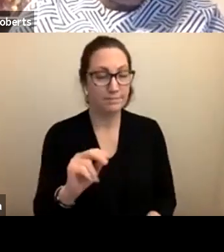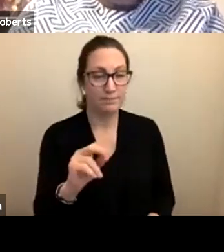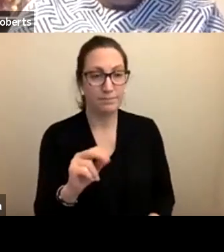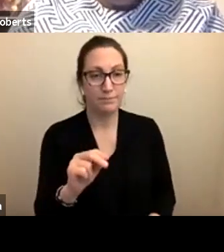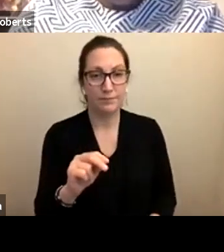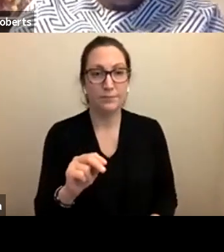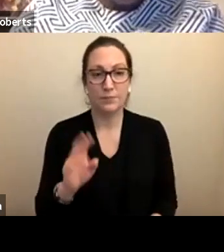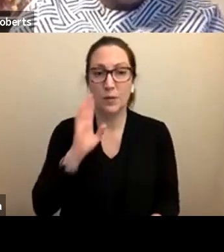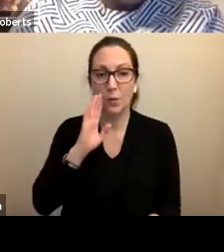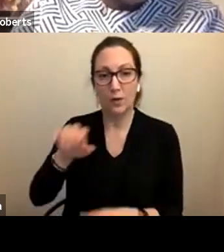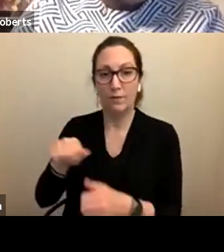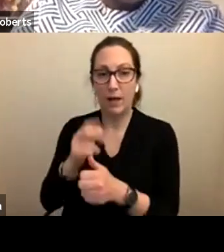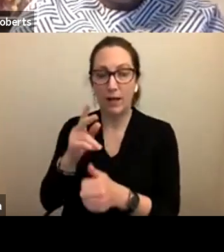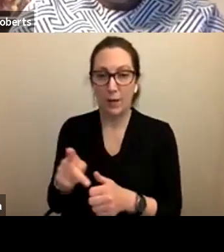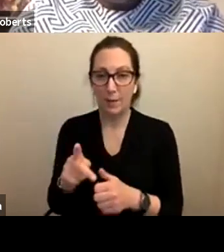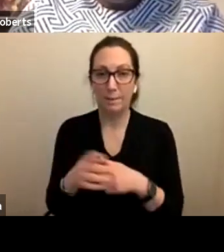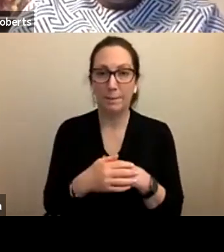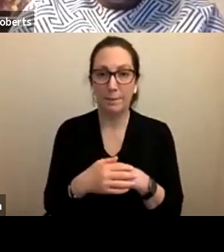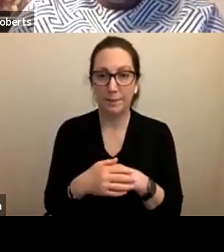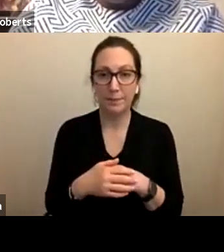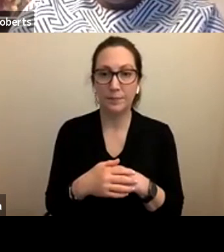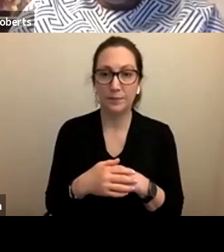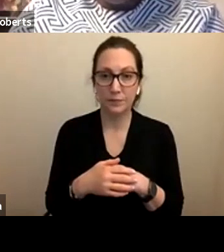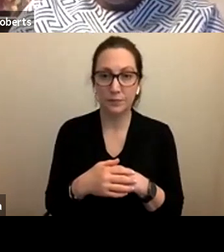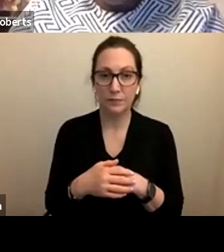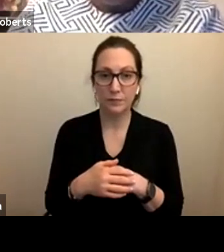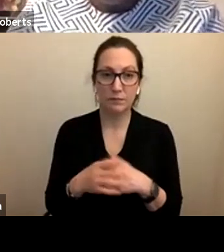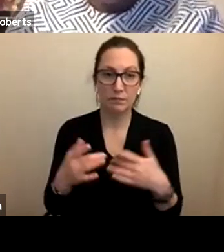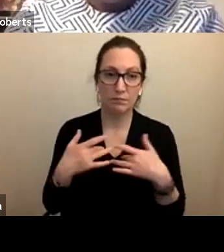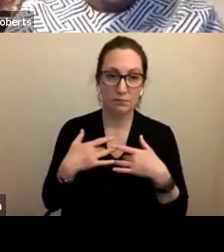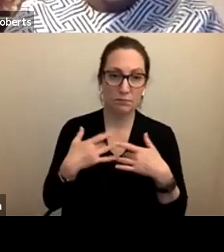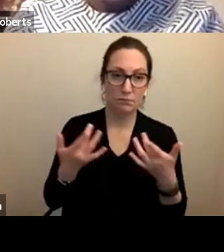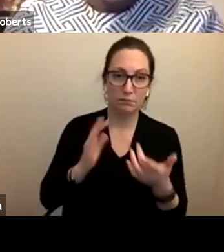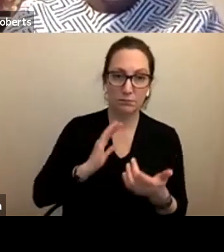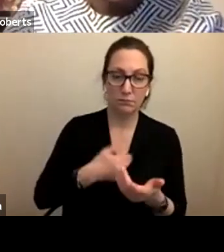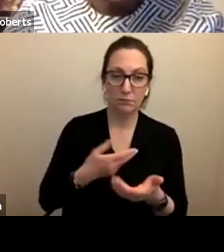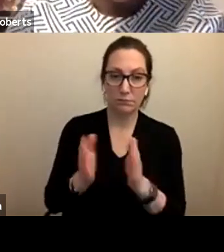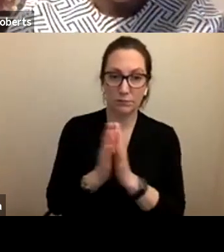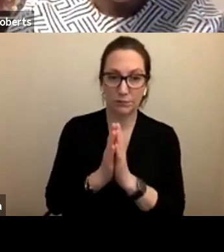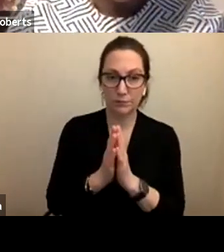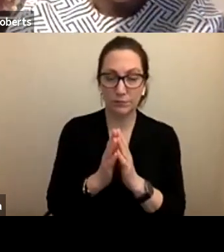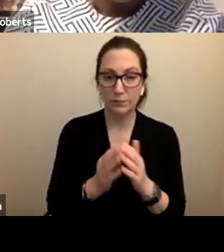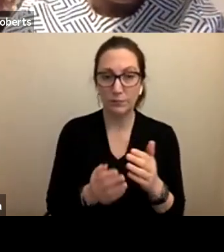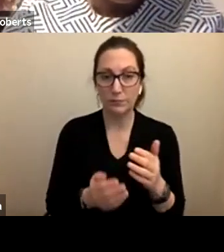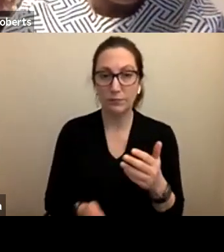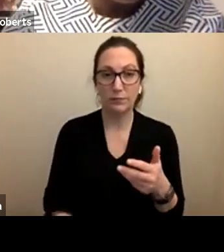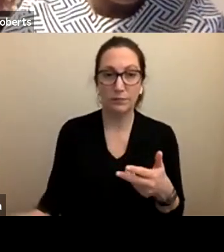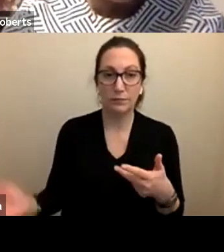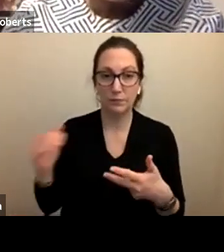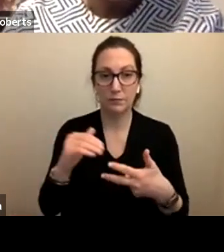follow up to see what the status of that is. And then I think